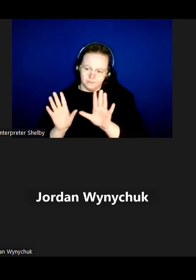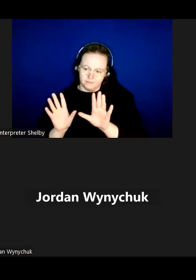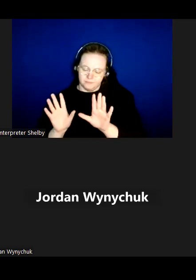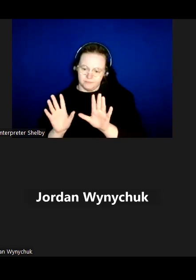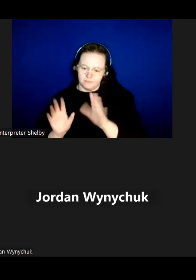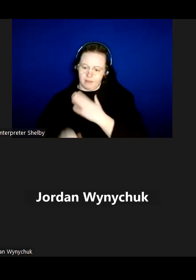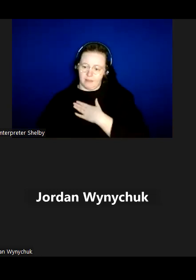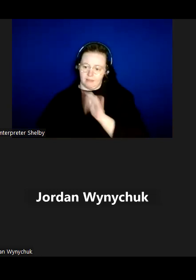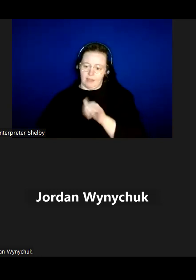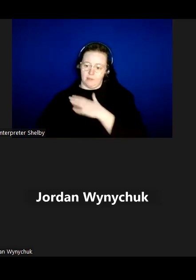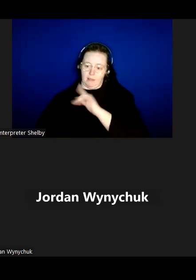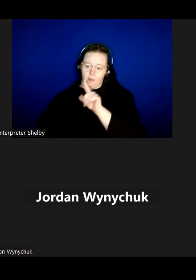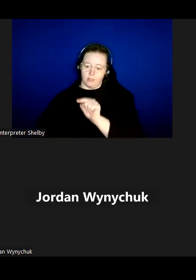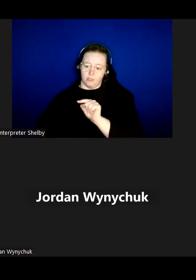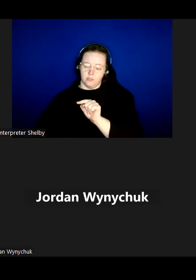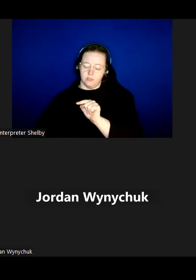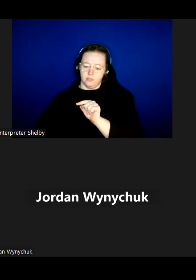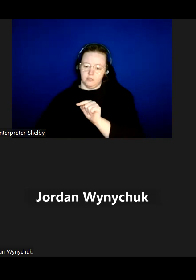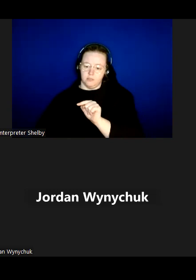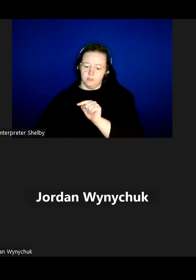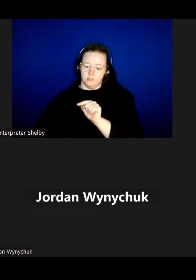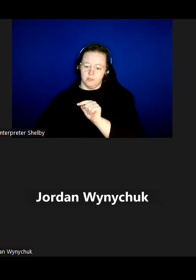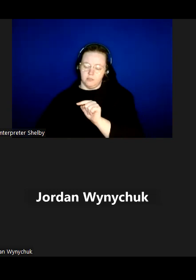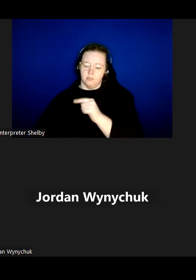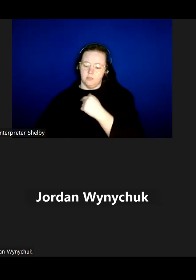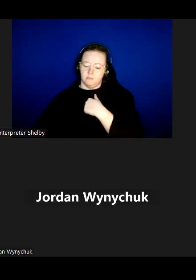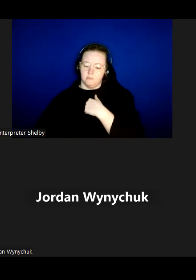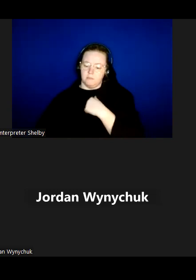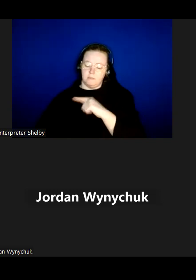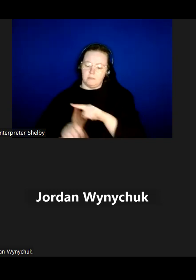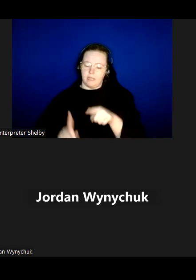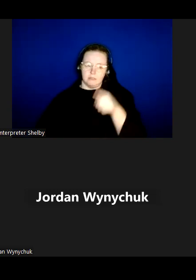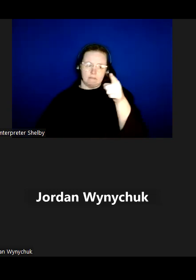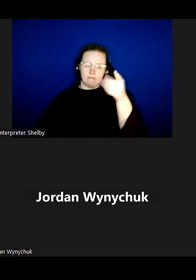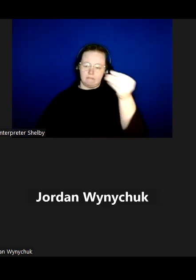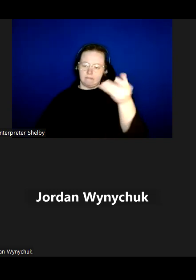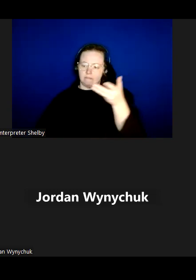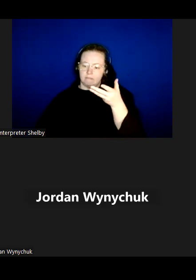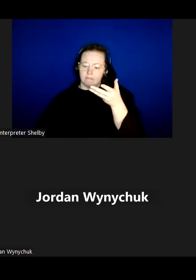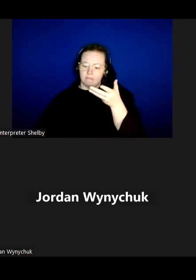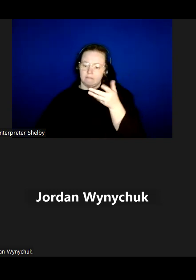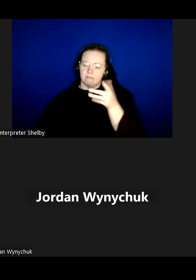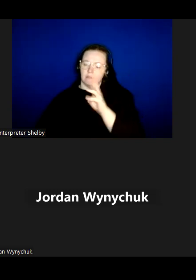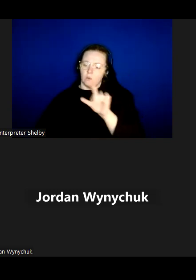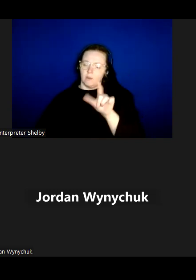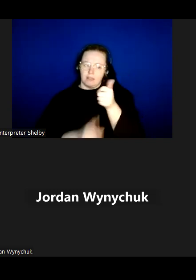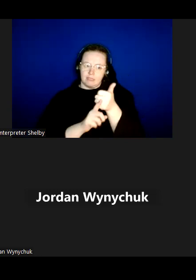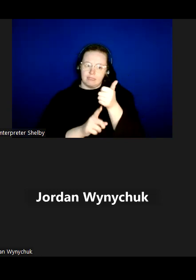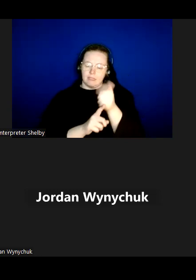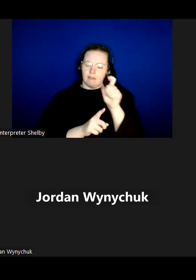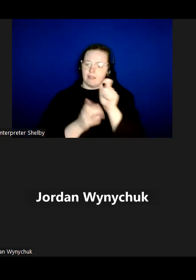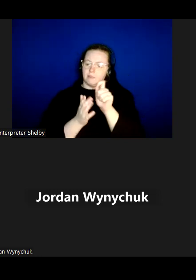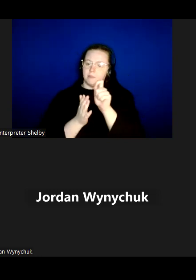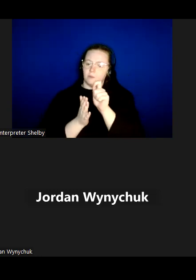my question, but I've been informed that the will had to be written in